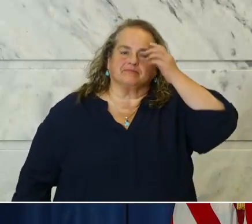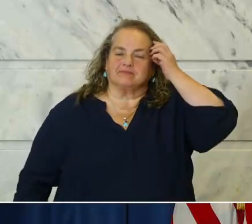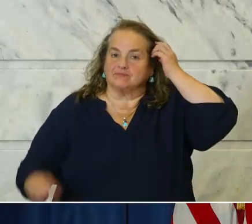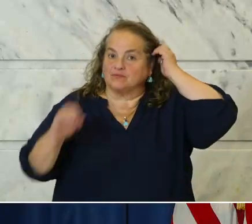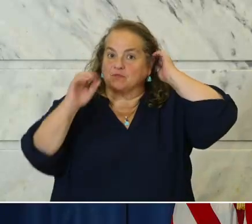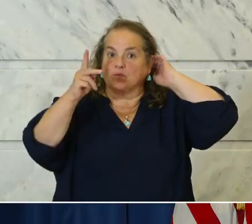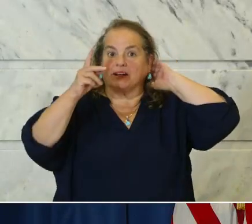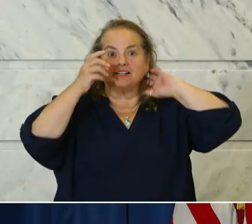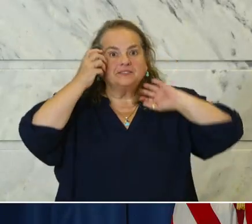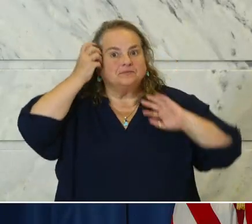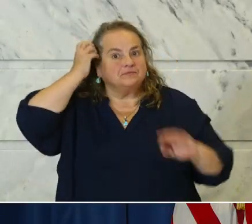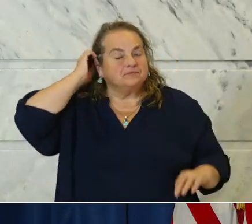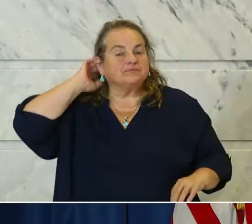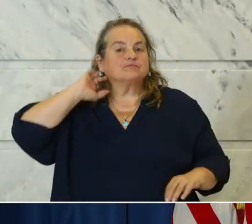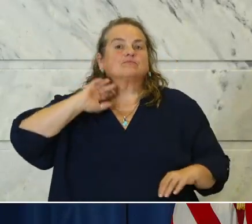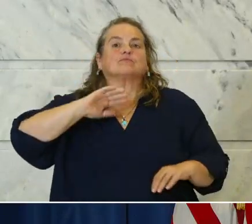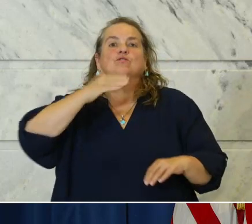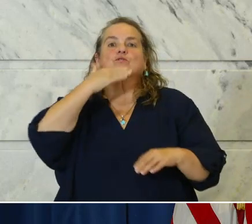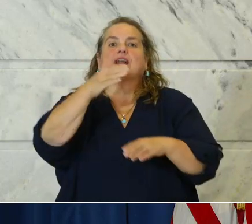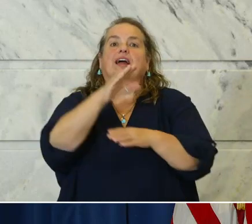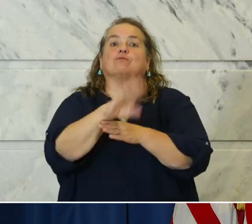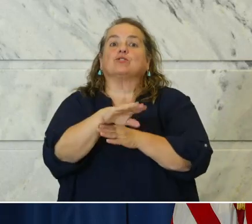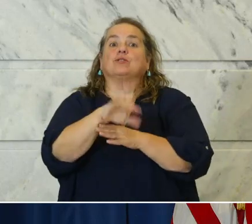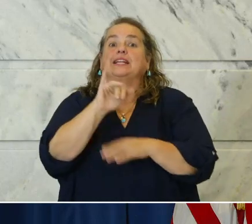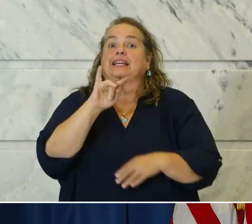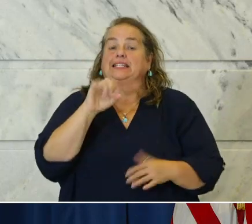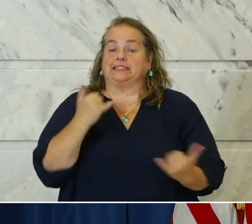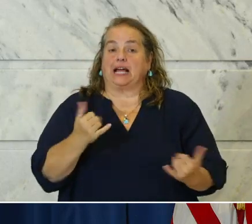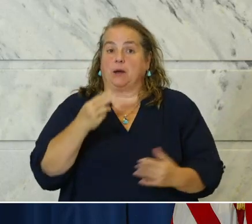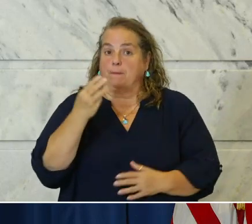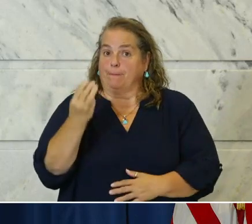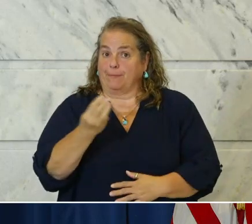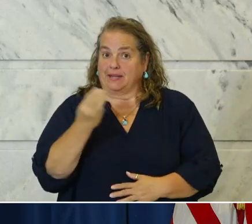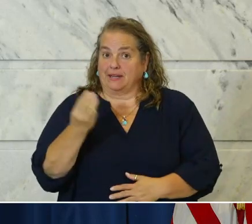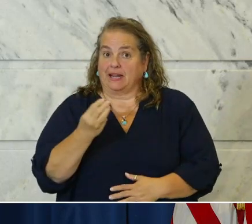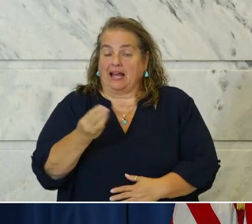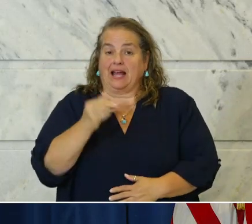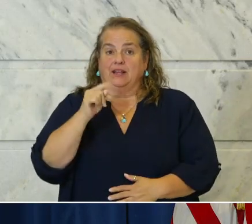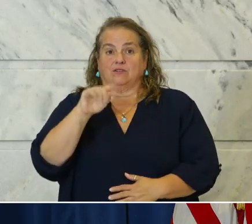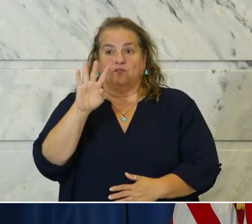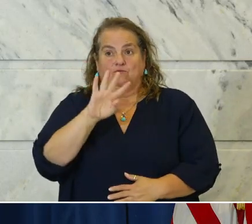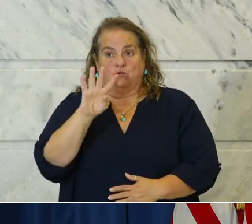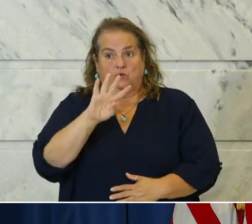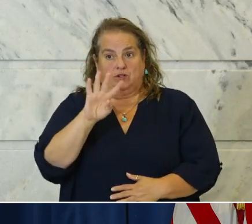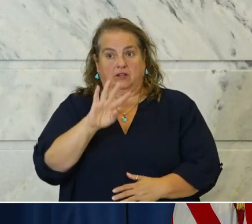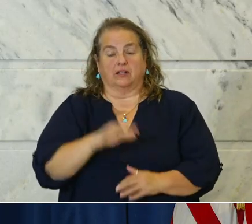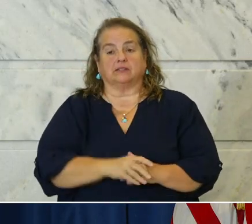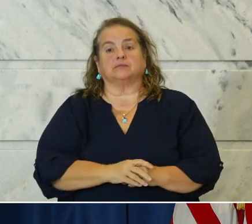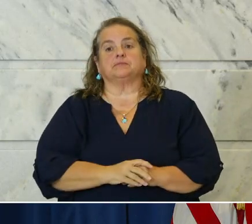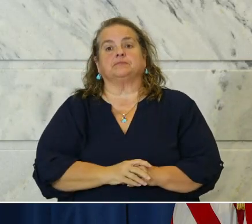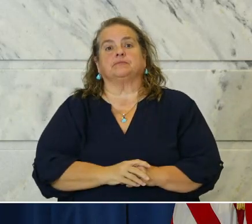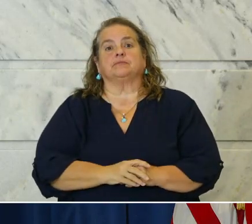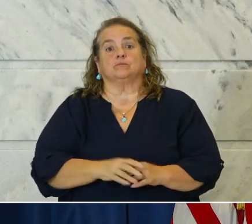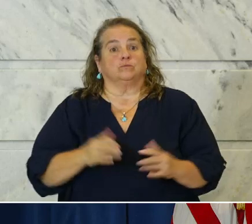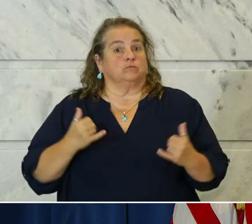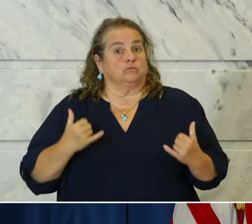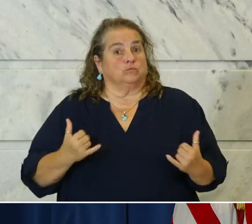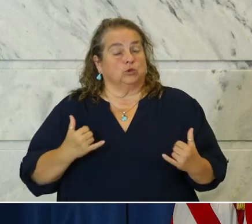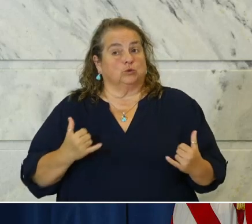All right. Good afternoon. It is Monday at 4 p.m.